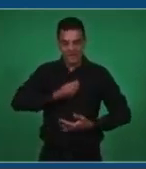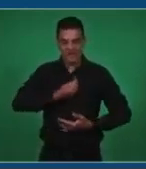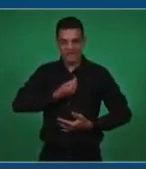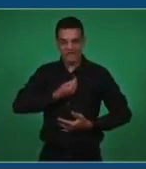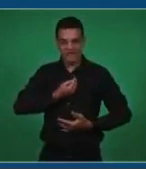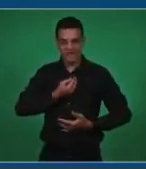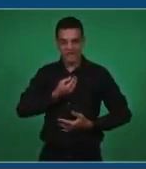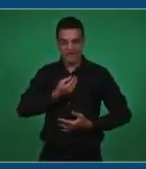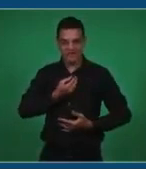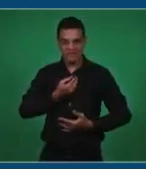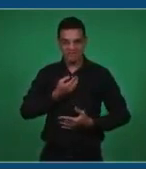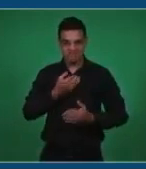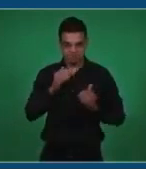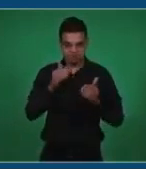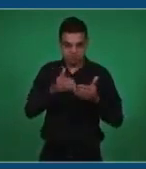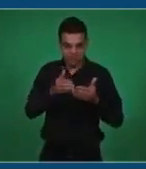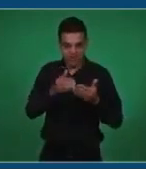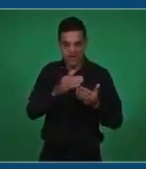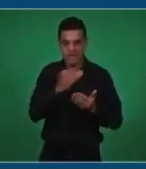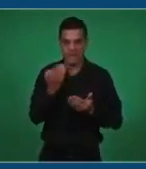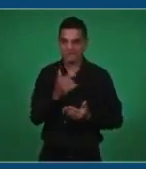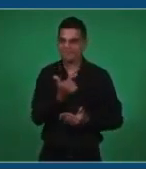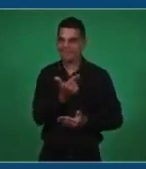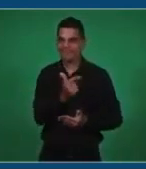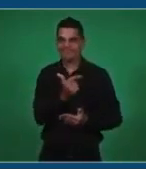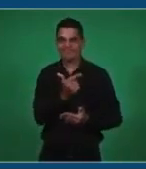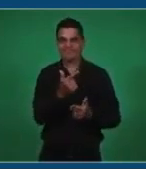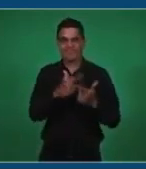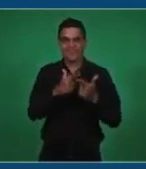and from death,